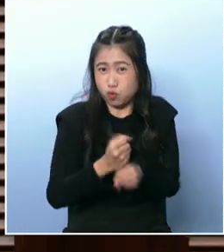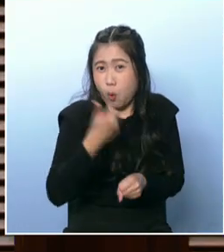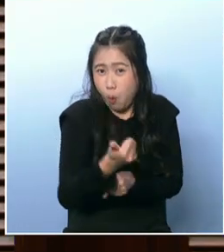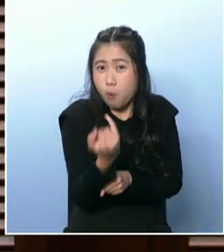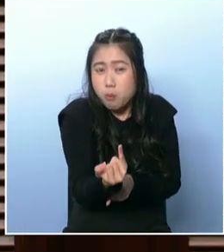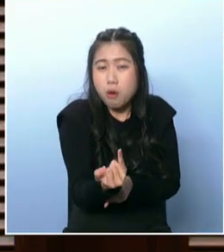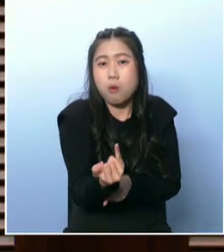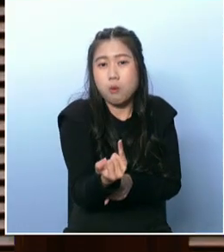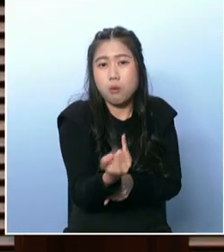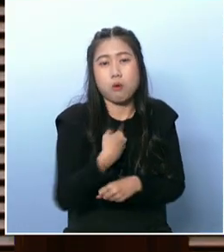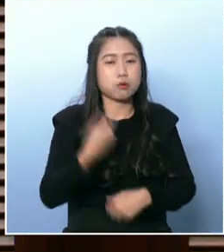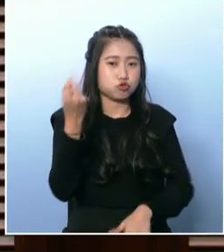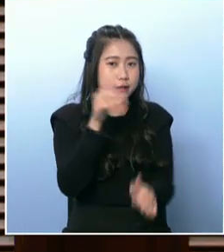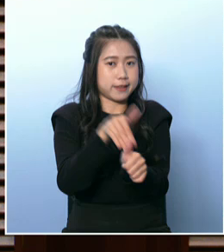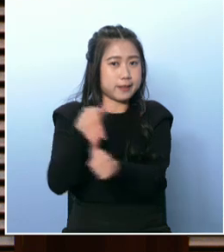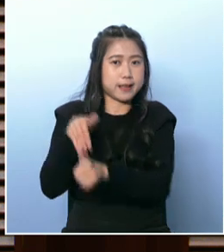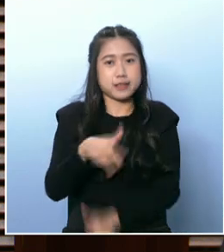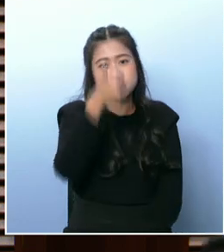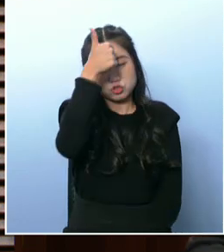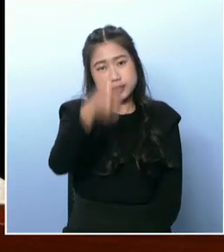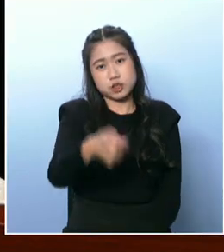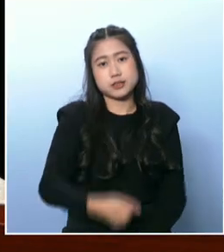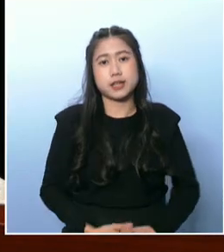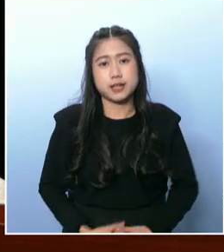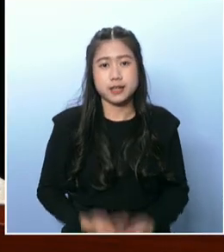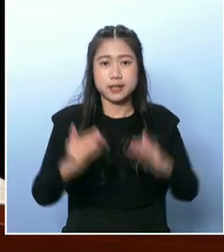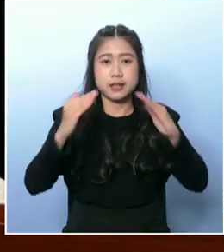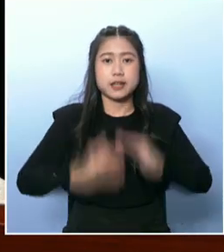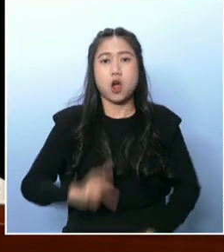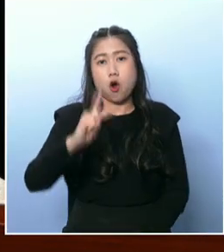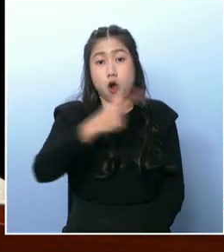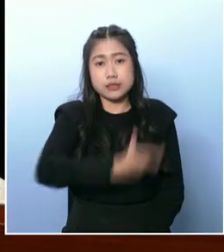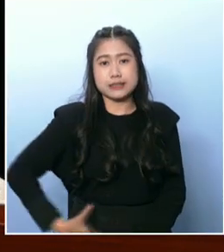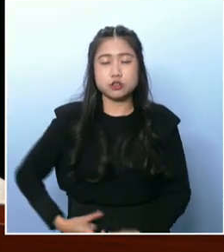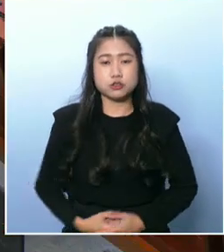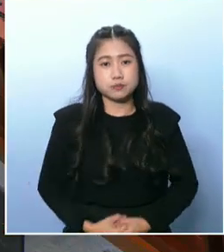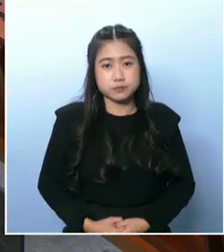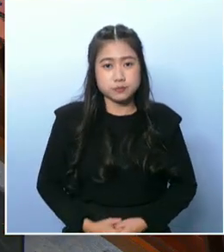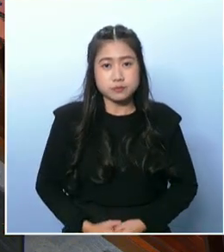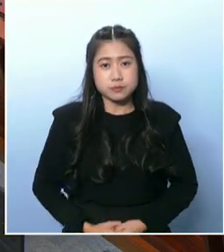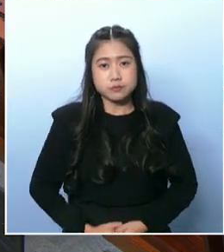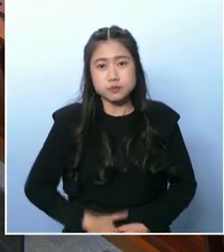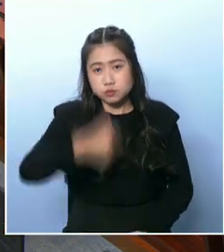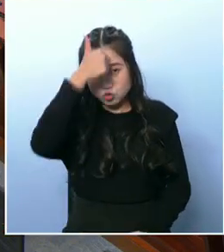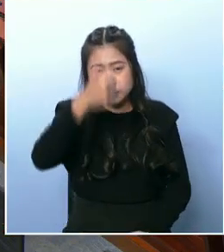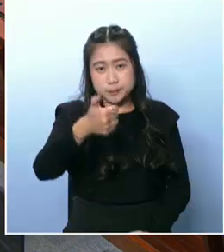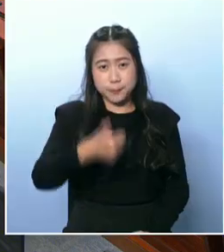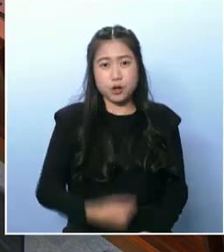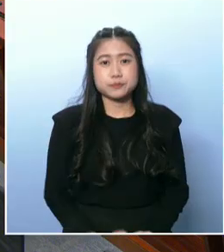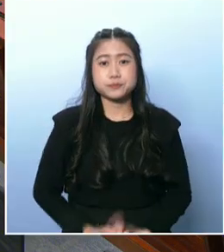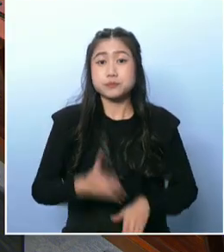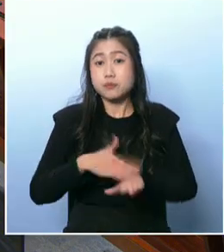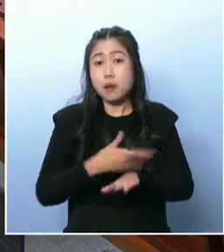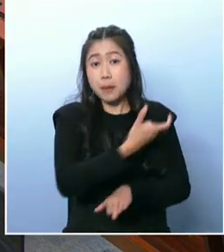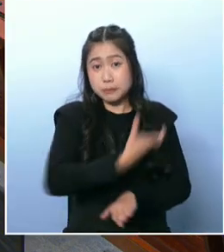the incentive scheme for RCHDs. Try to study the scheme in greater detail. Next, Ms. Lillian Koch.